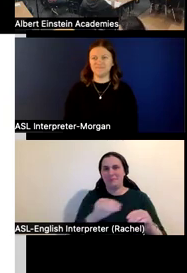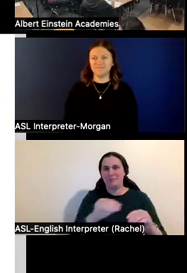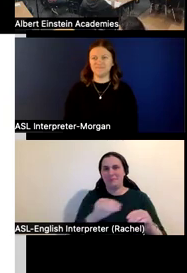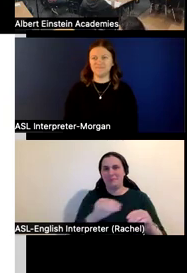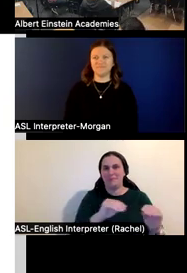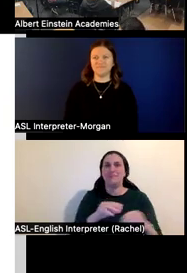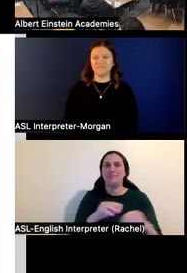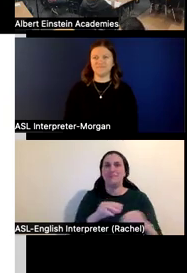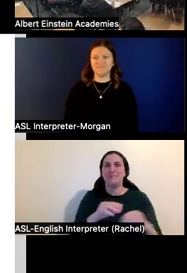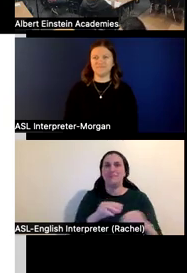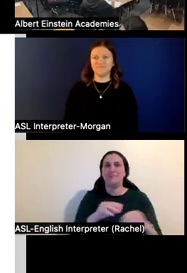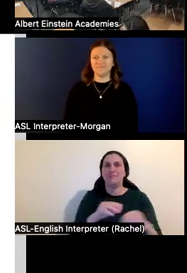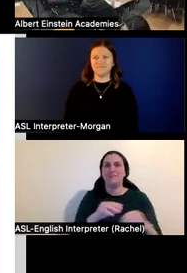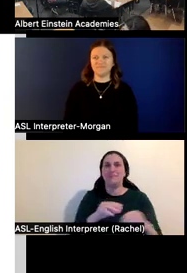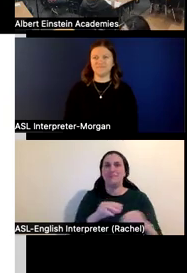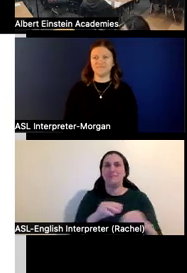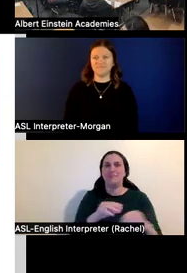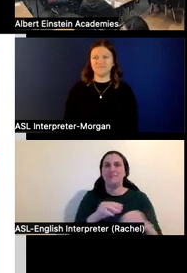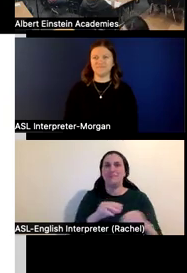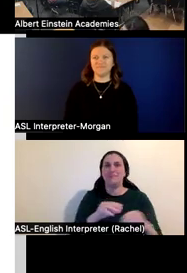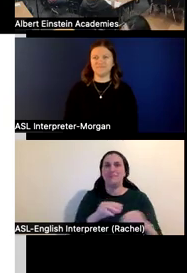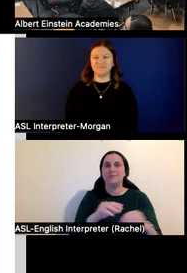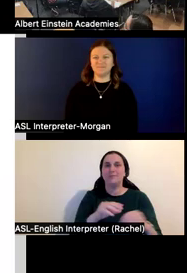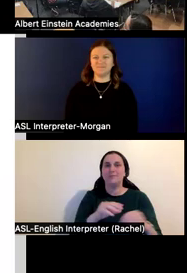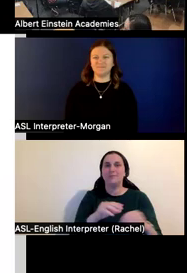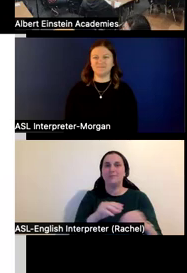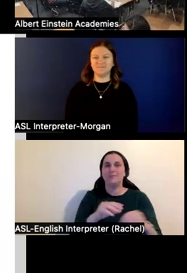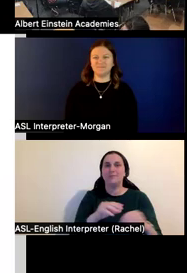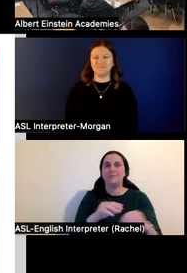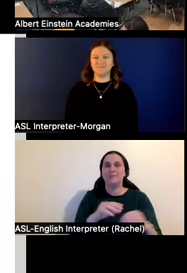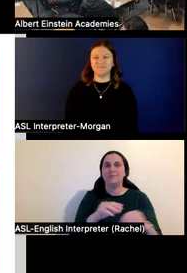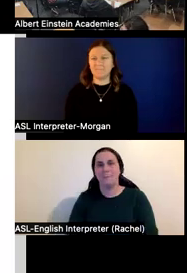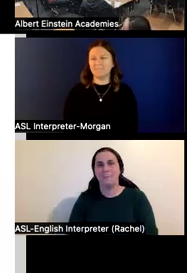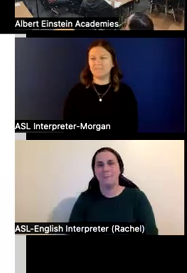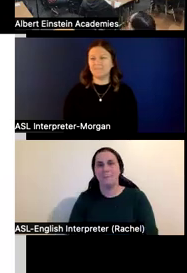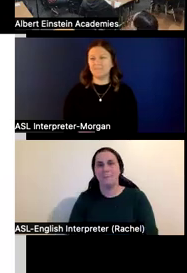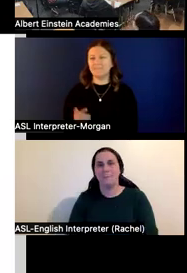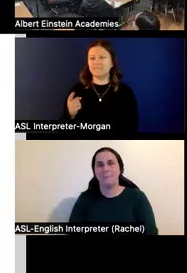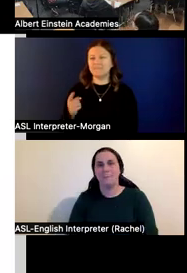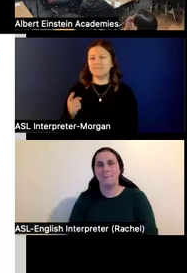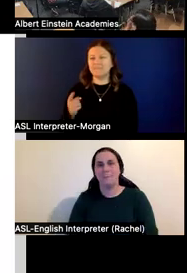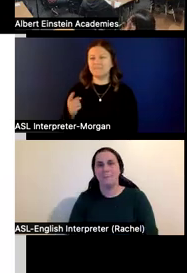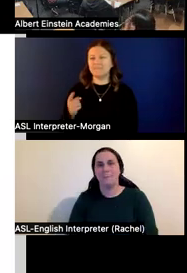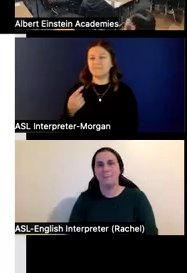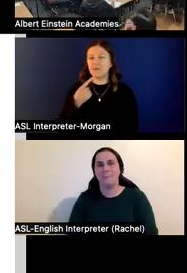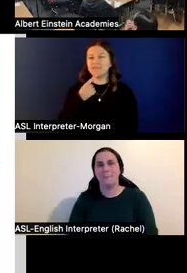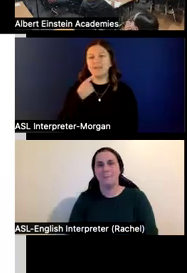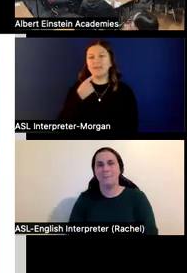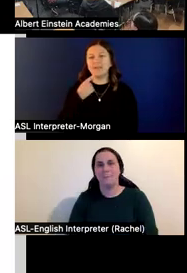I was gonna say, we always did brush your teeth in German. Zähneputzen. Zähneputzen. Zähneputzen. Oh, that's a good